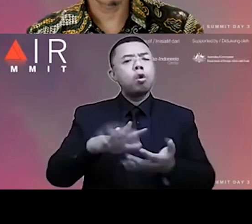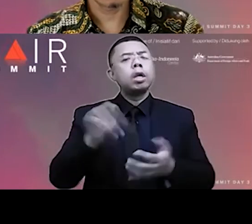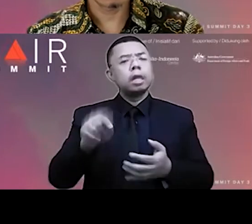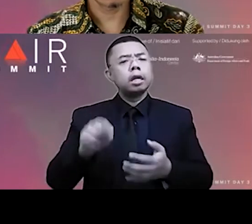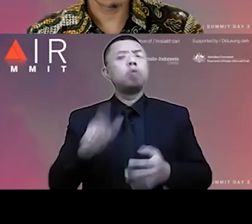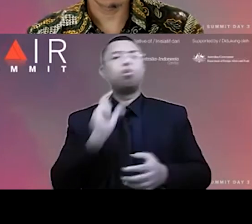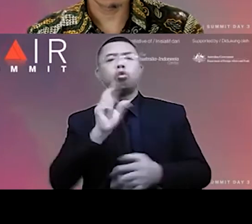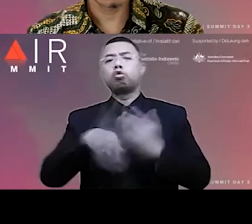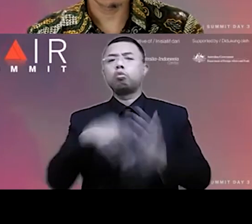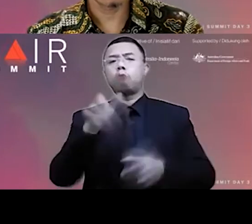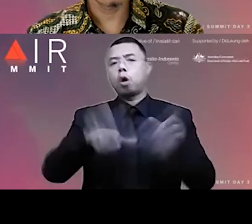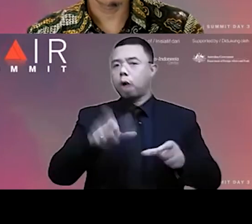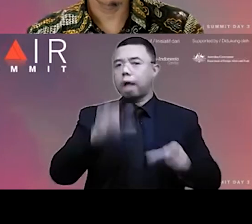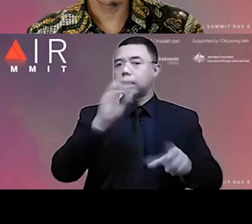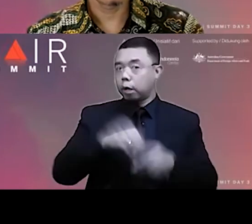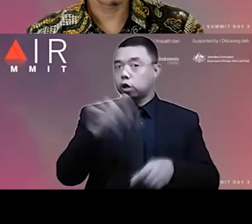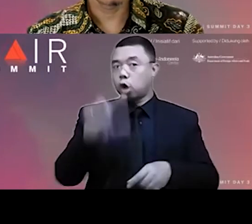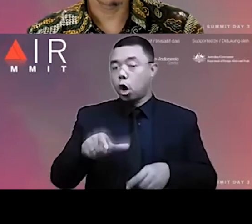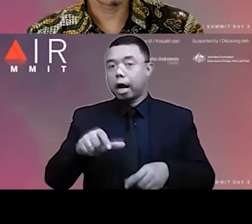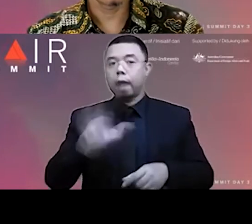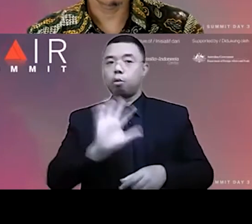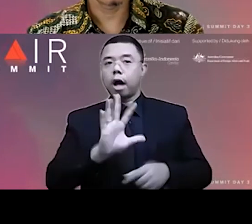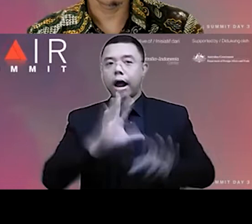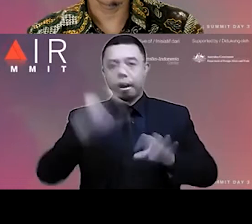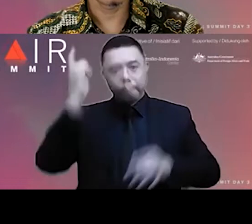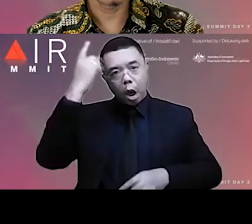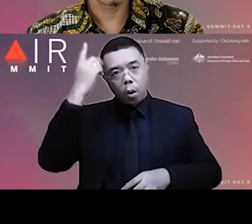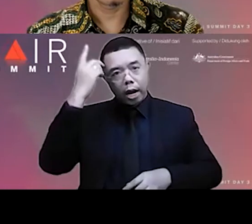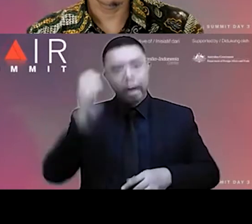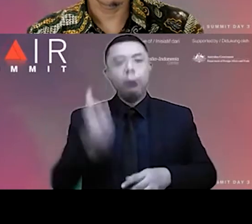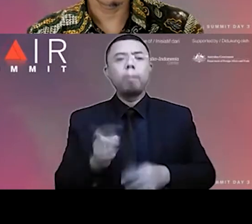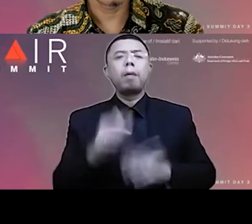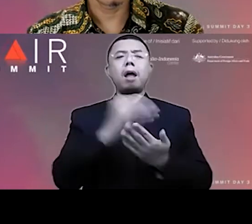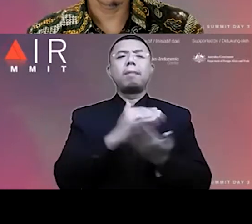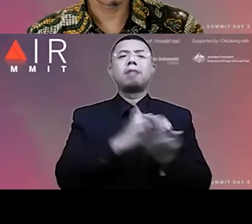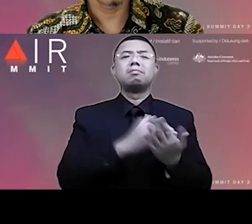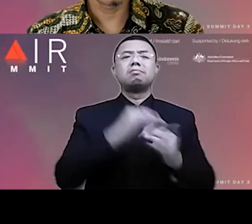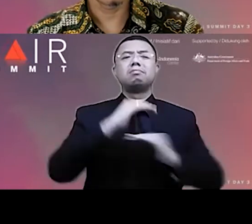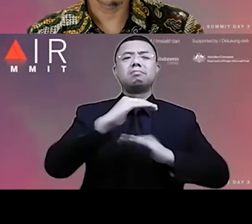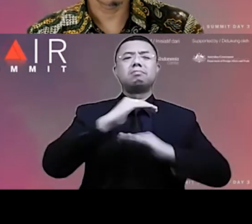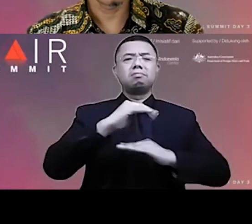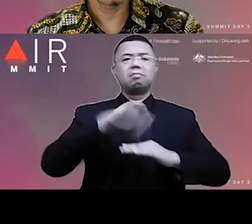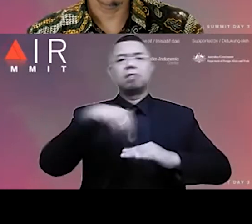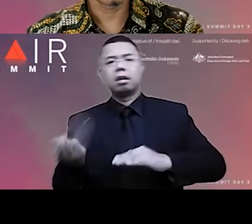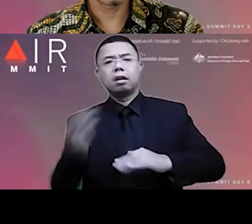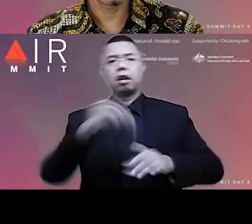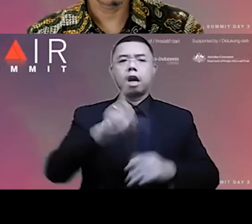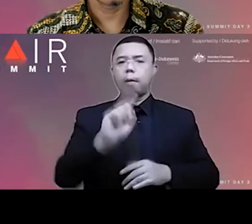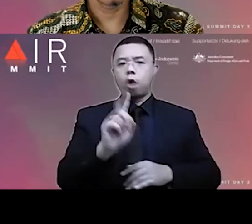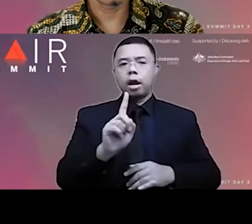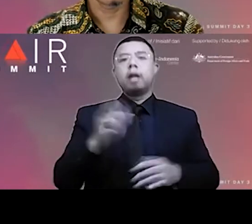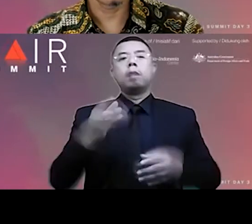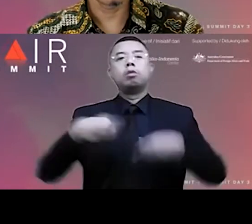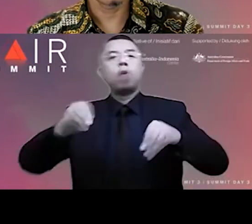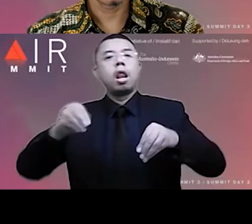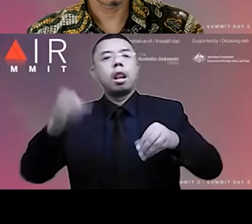the movement of people, and then they cannot selling their products or work in